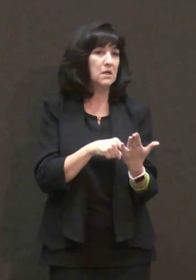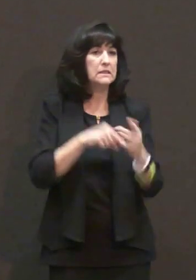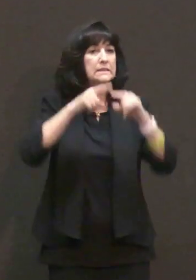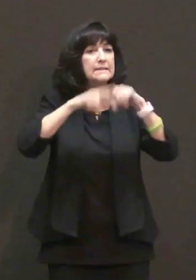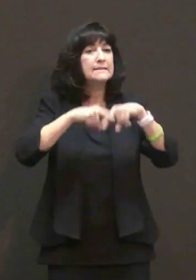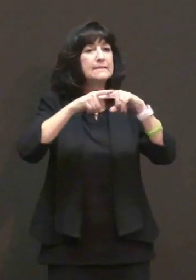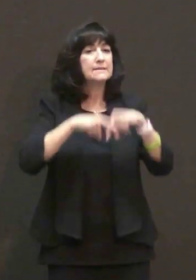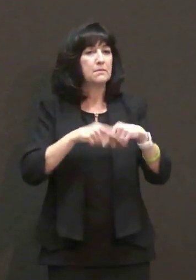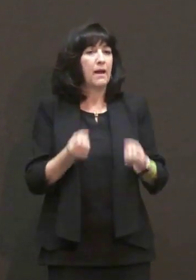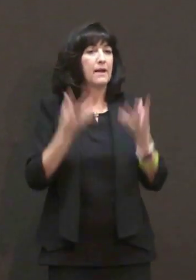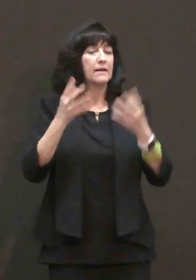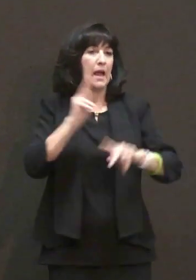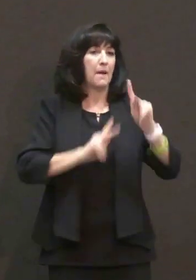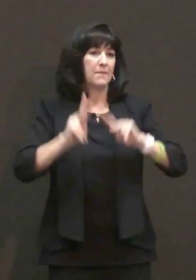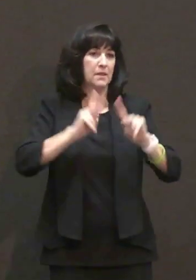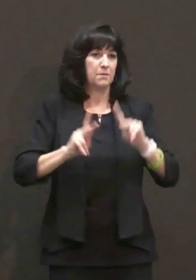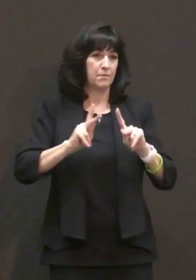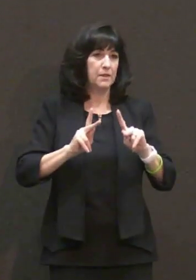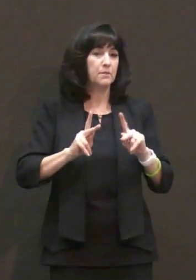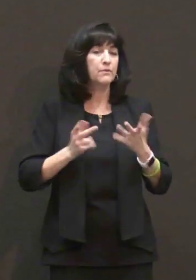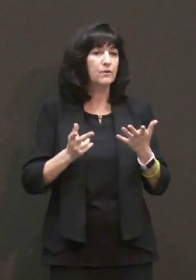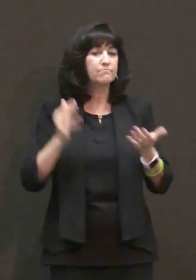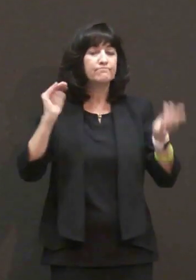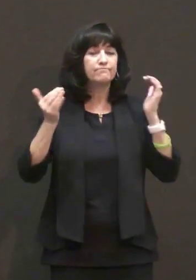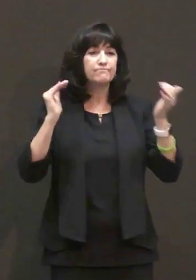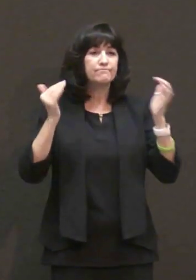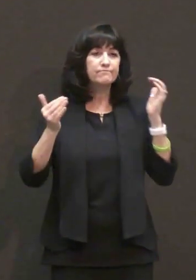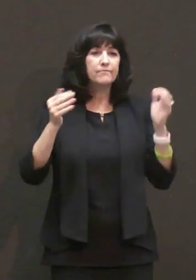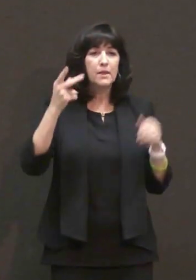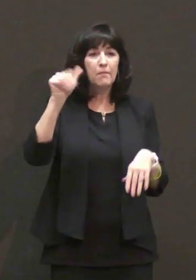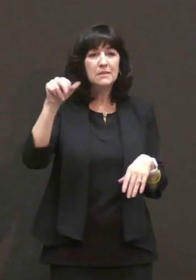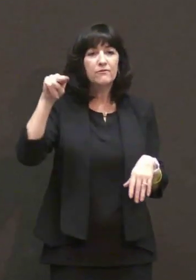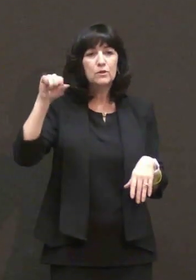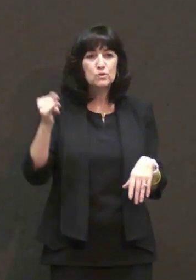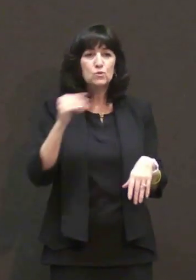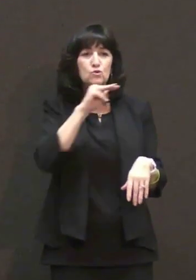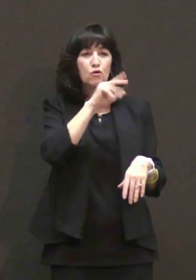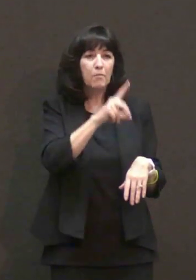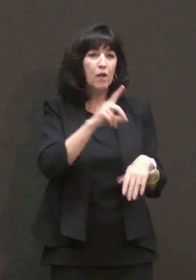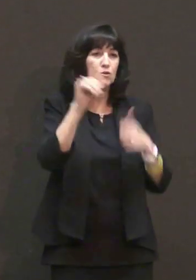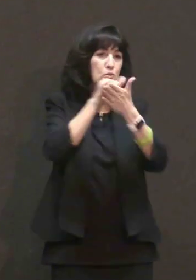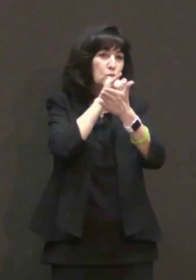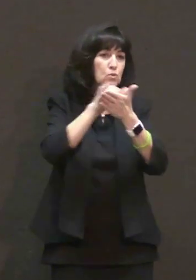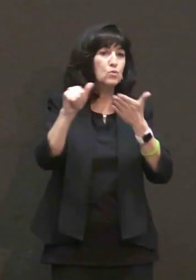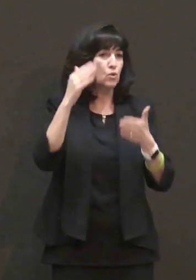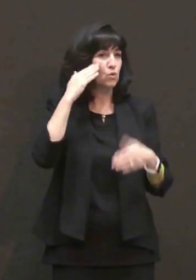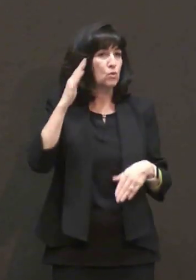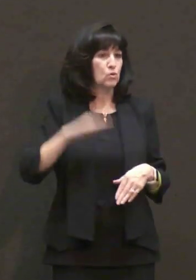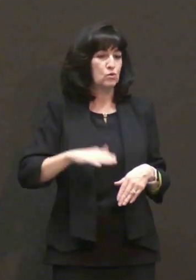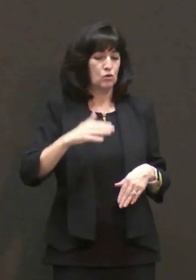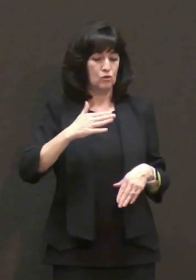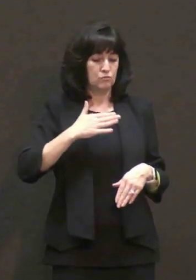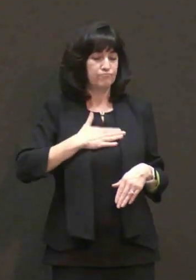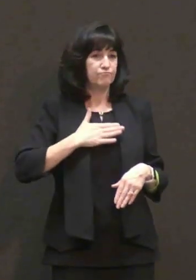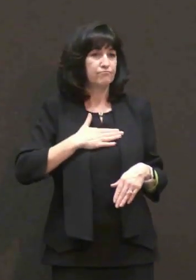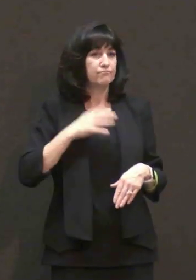of see where we are versus Pennsylvania, Maryland, New Jersey, and specifically New York. And, we knew we were trending a little bit behind